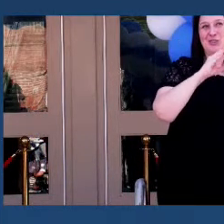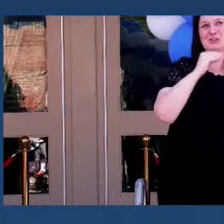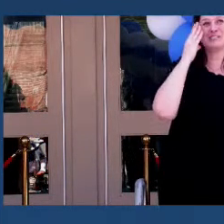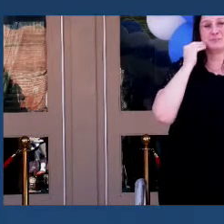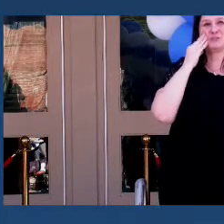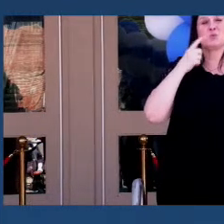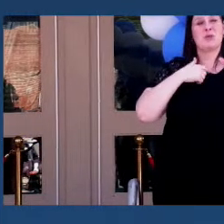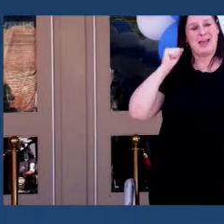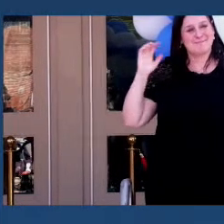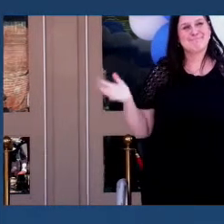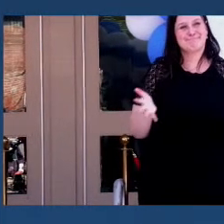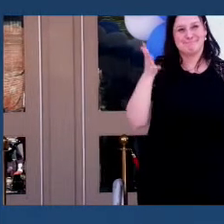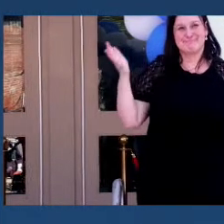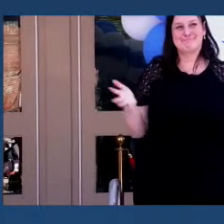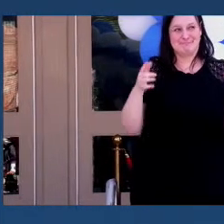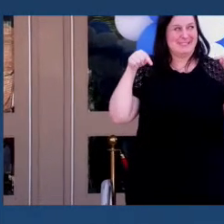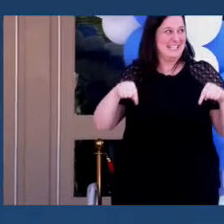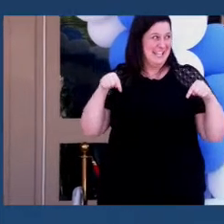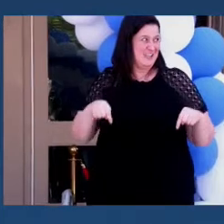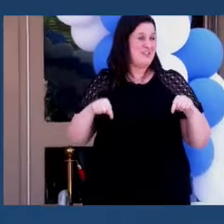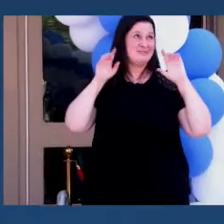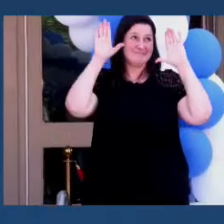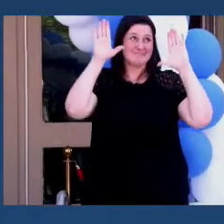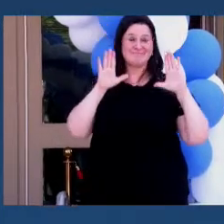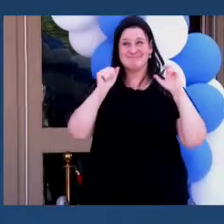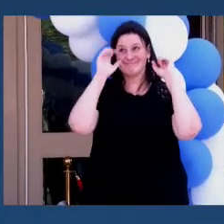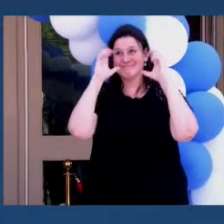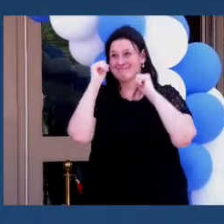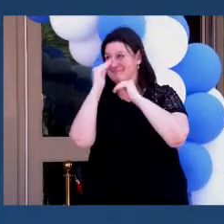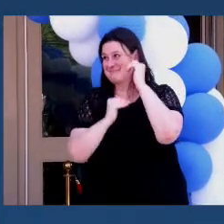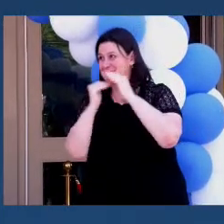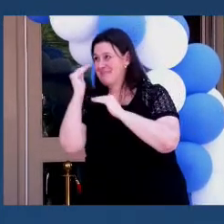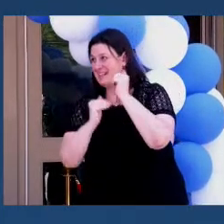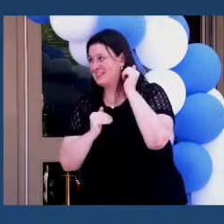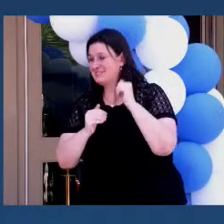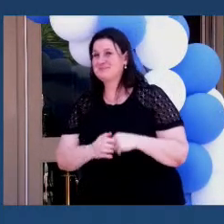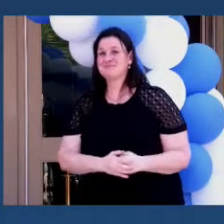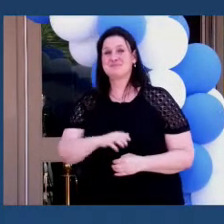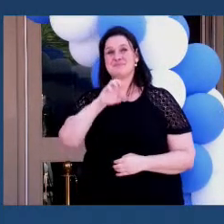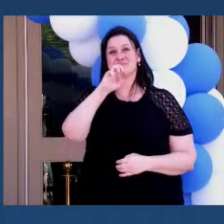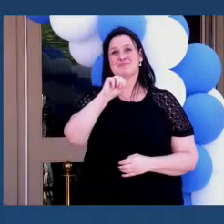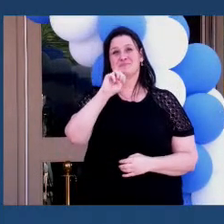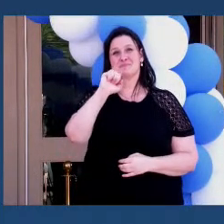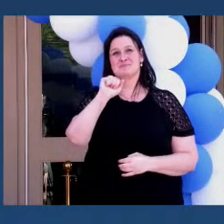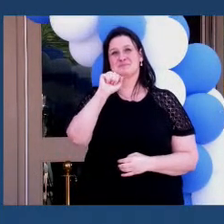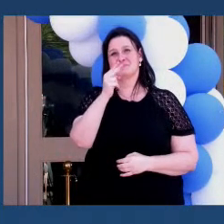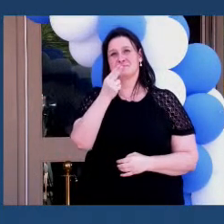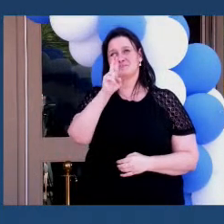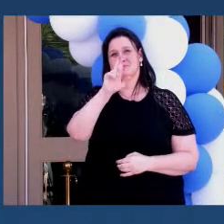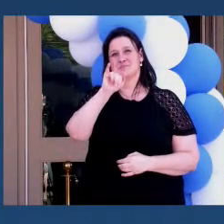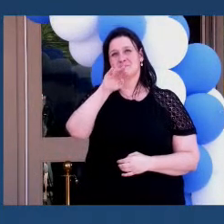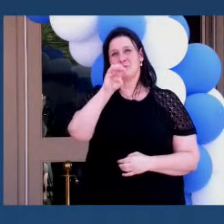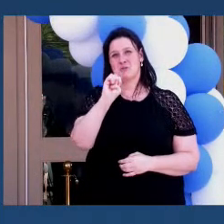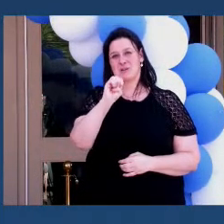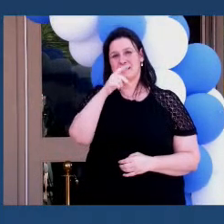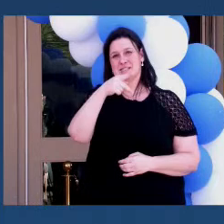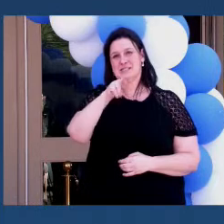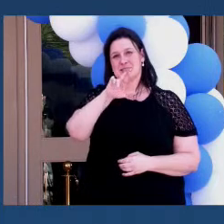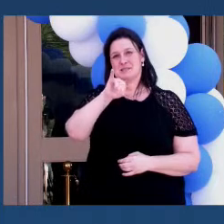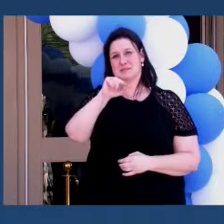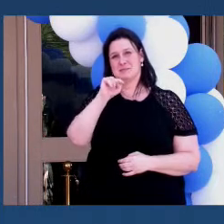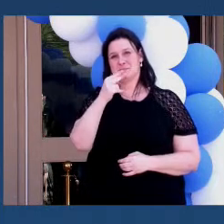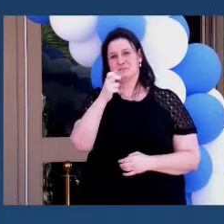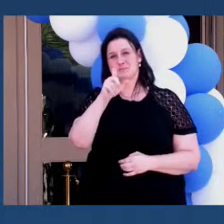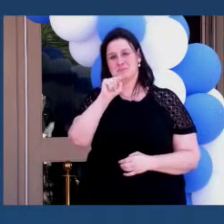to cultivate within the walls of this amazing new building. Maurice Pritchett Senior Academy will lead the charge of the